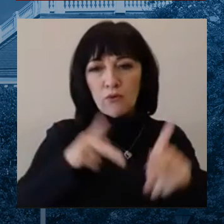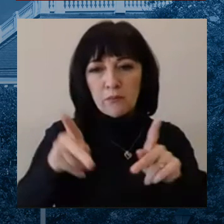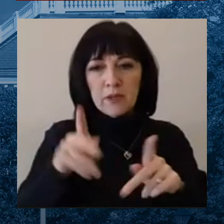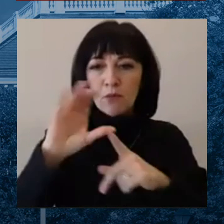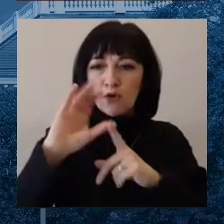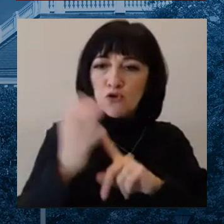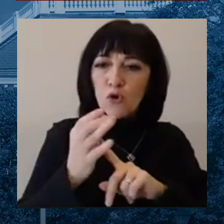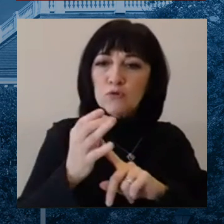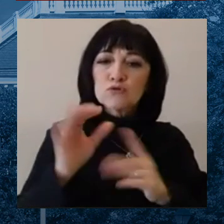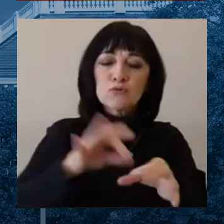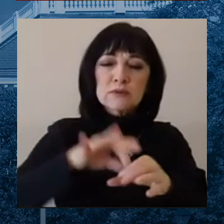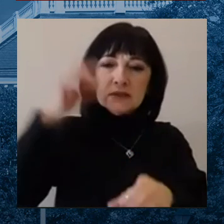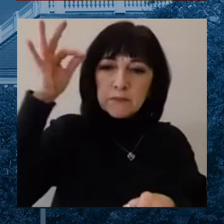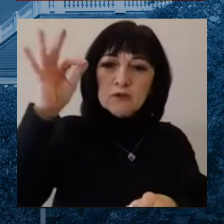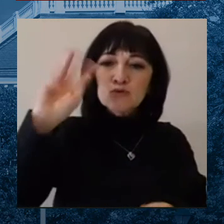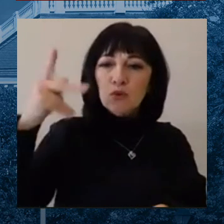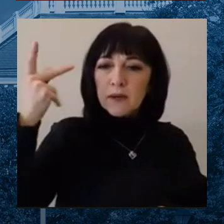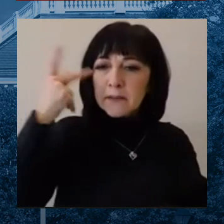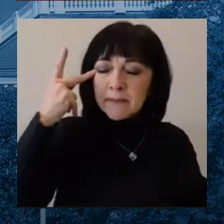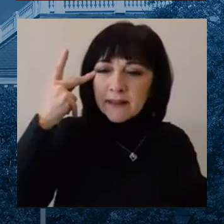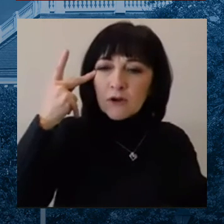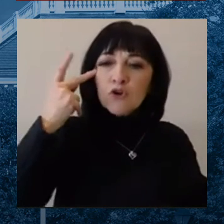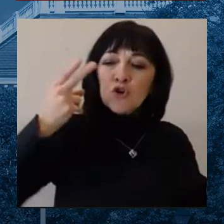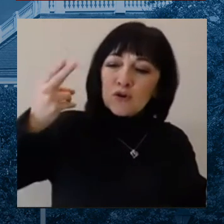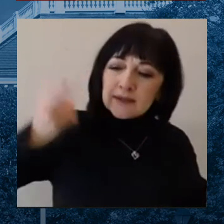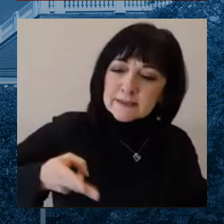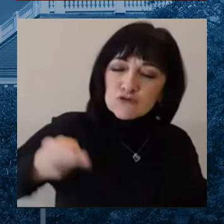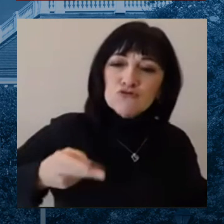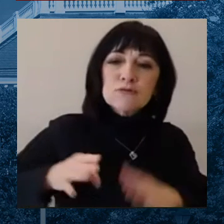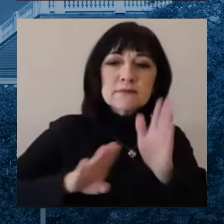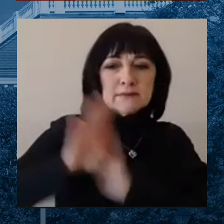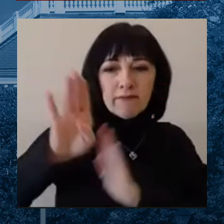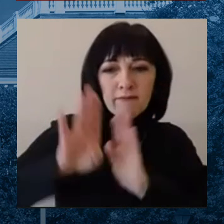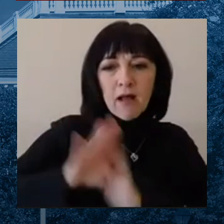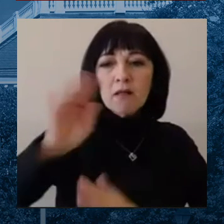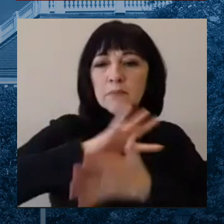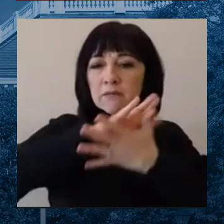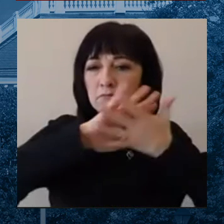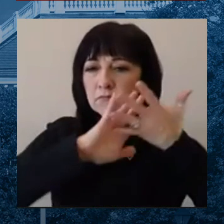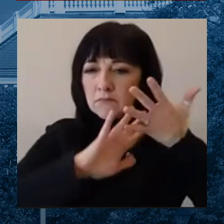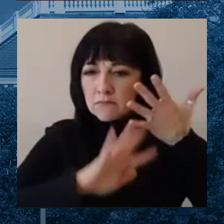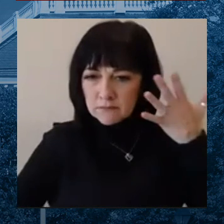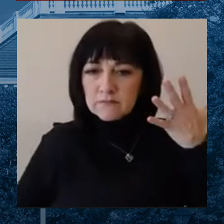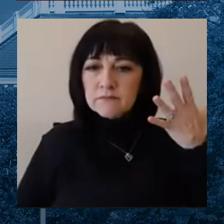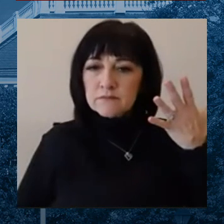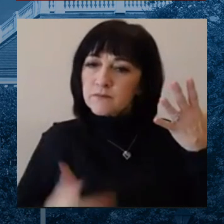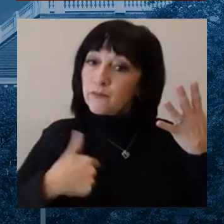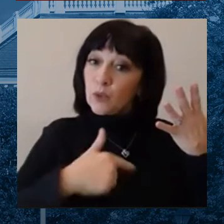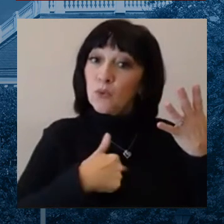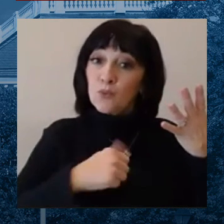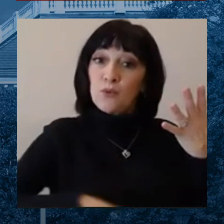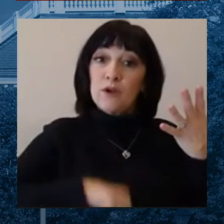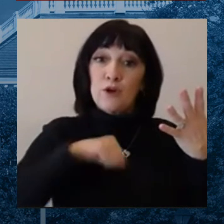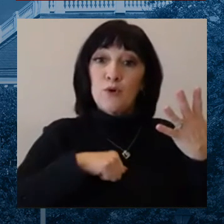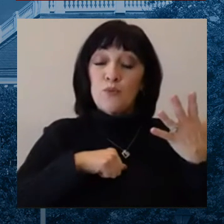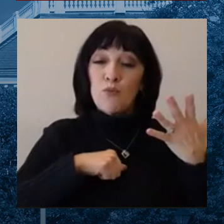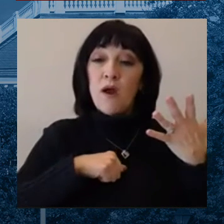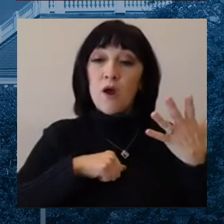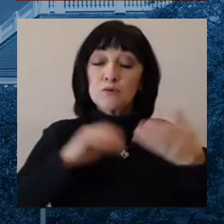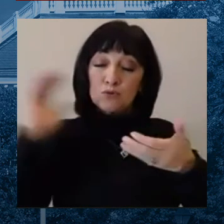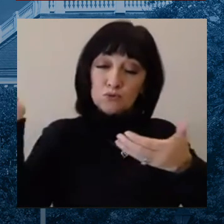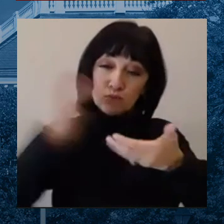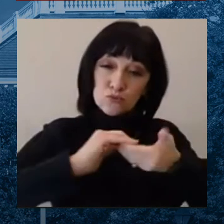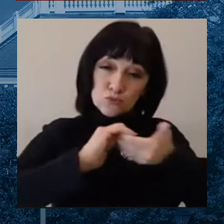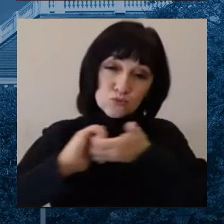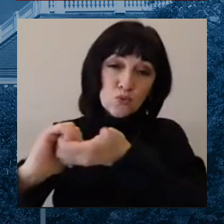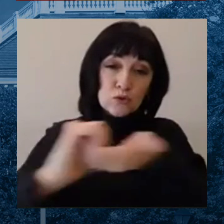spiritual, and political history and development. And whereas we are proud to join together as Delawareans to